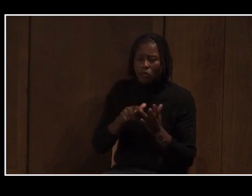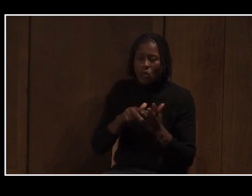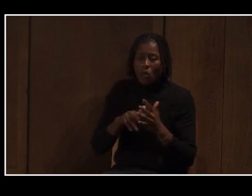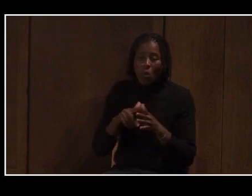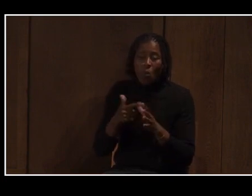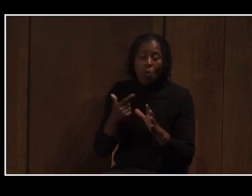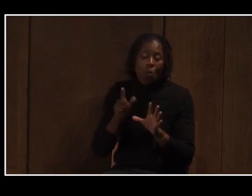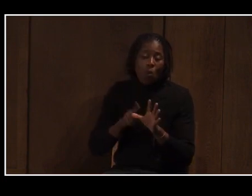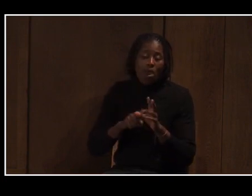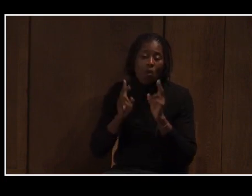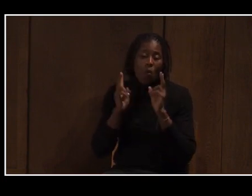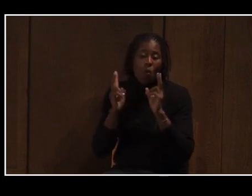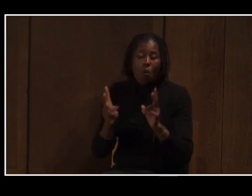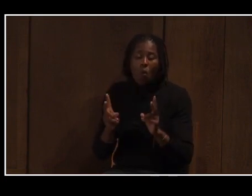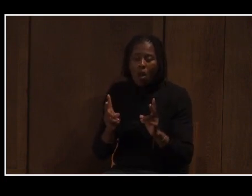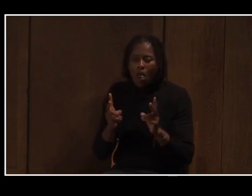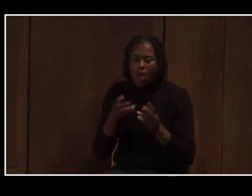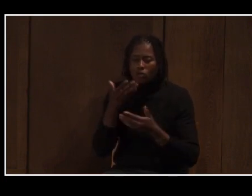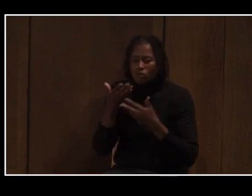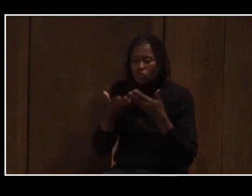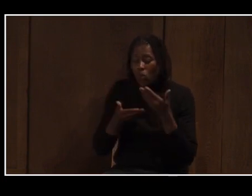imagination."